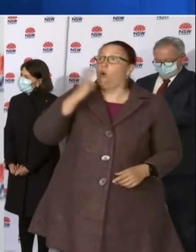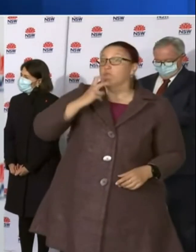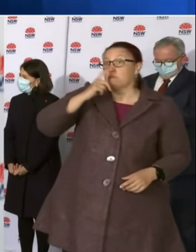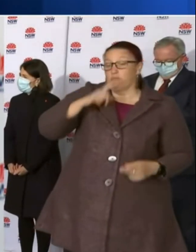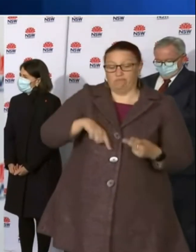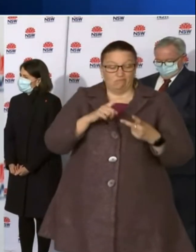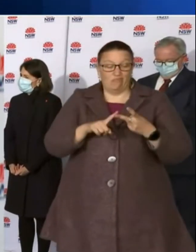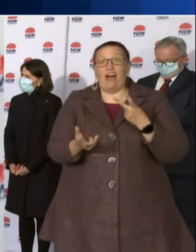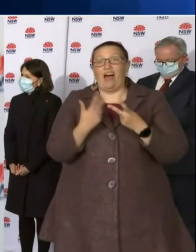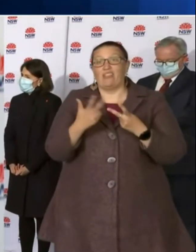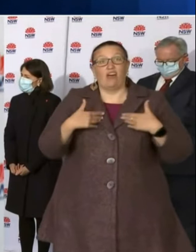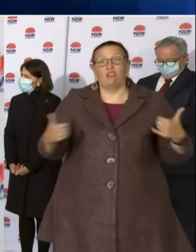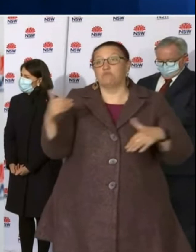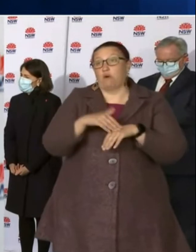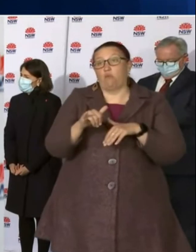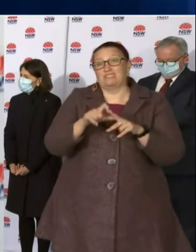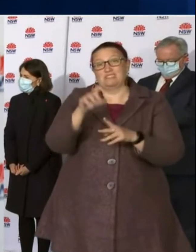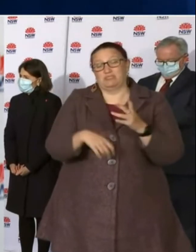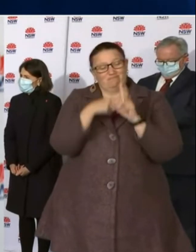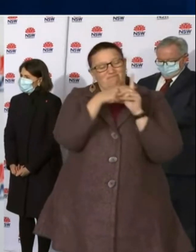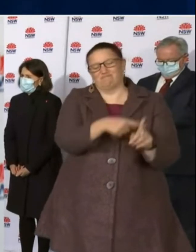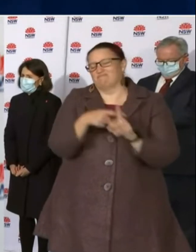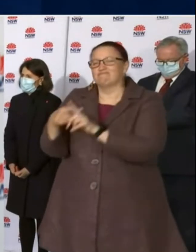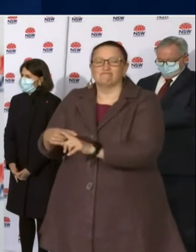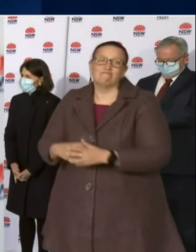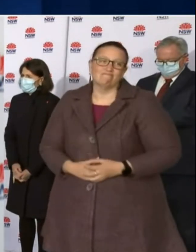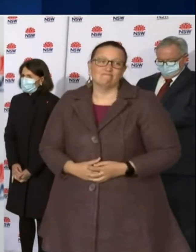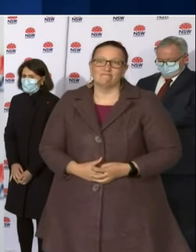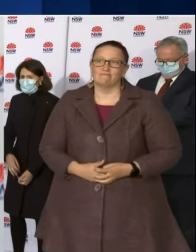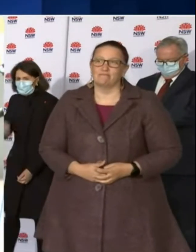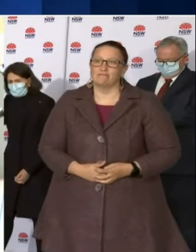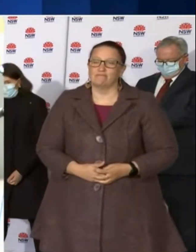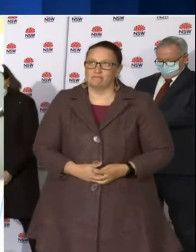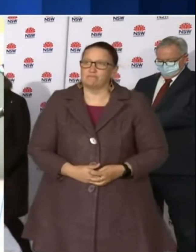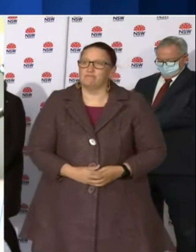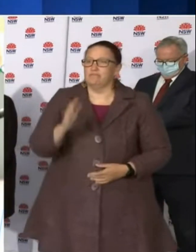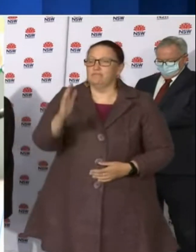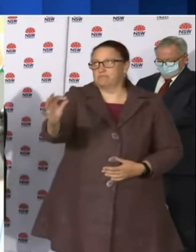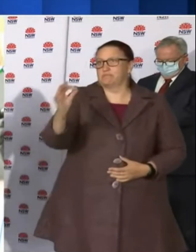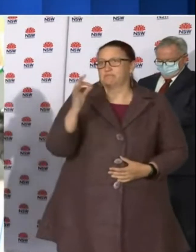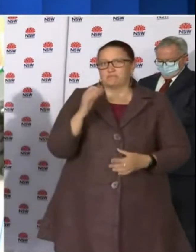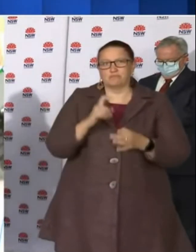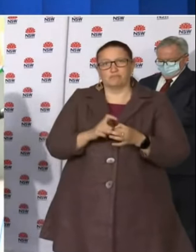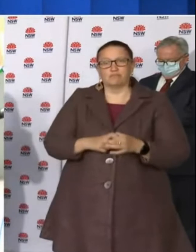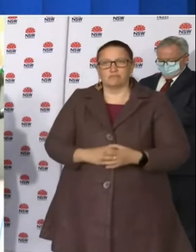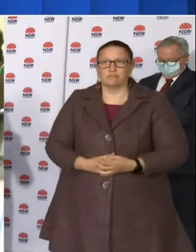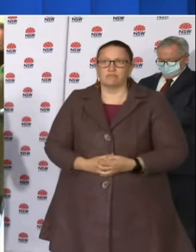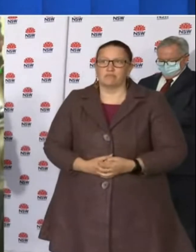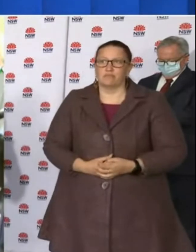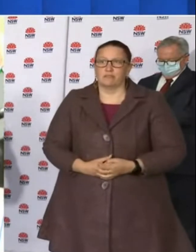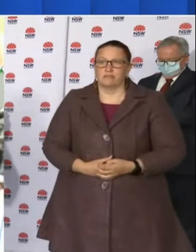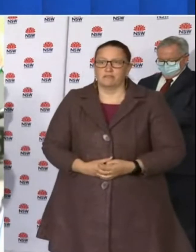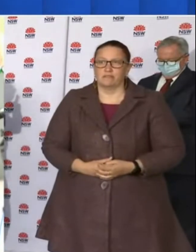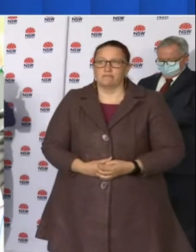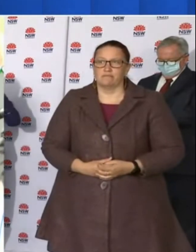is the group that they need to target. Premier, the public health orders clearly state that anyone needs to